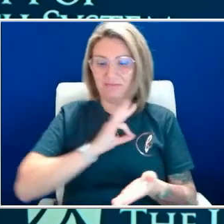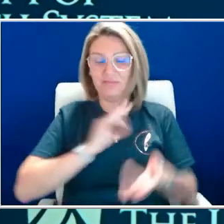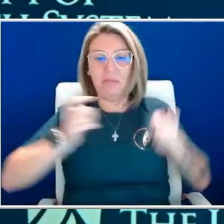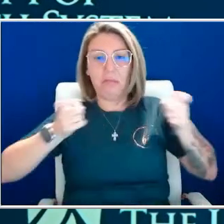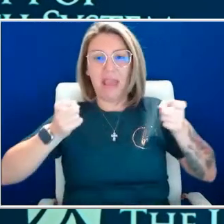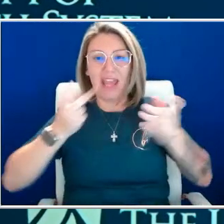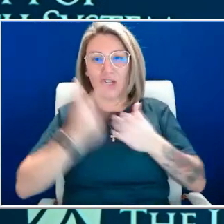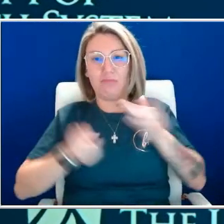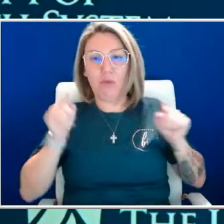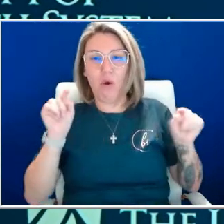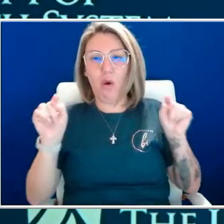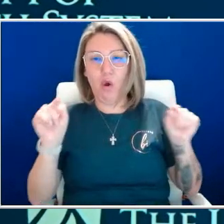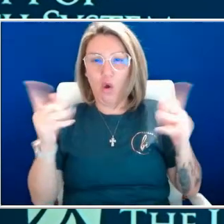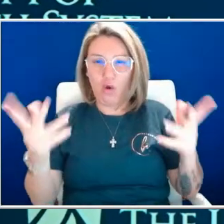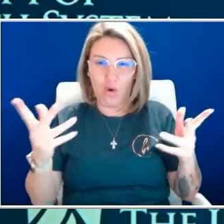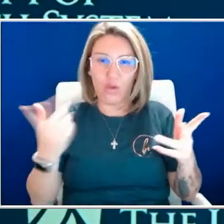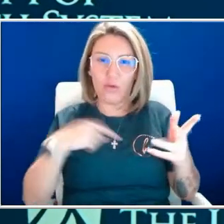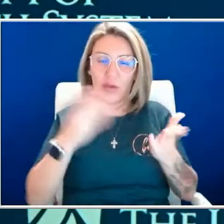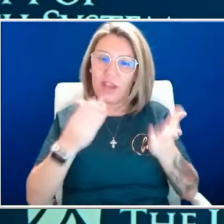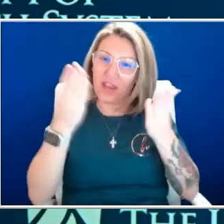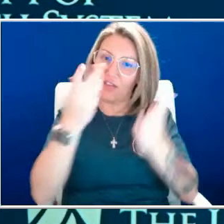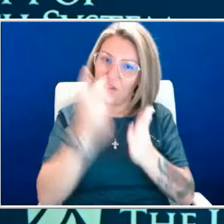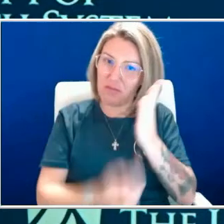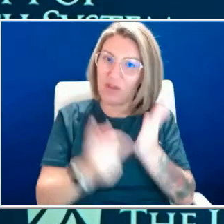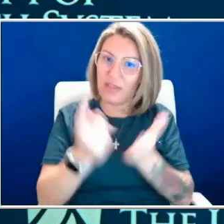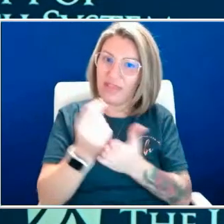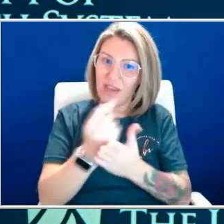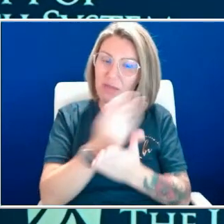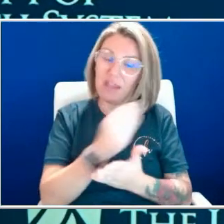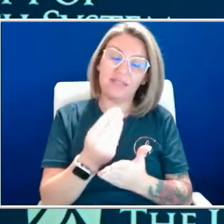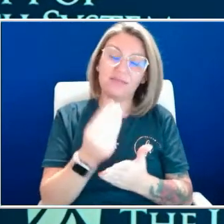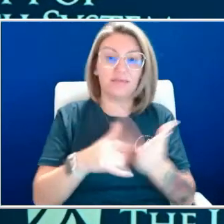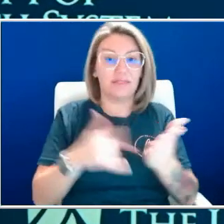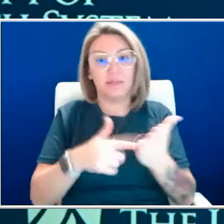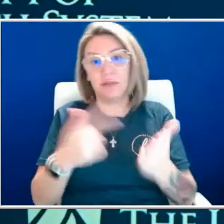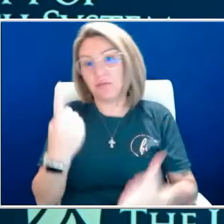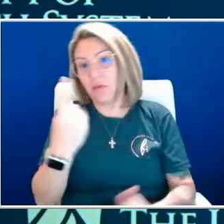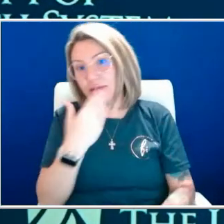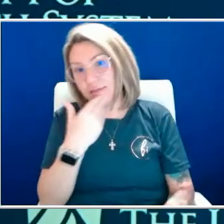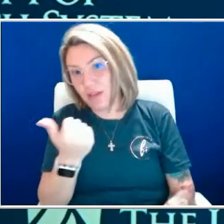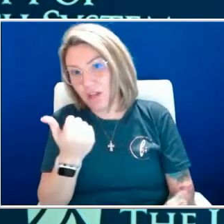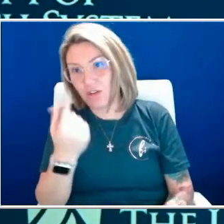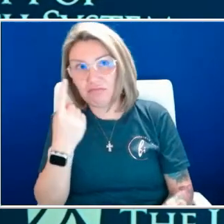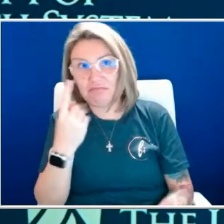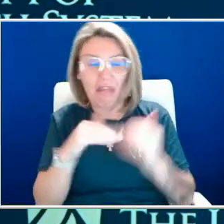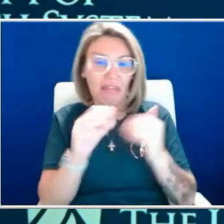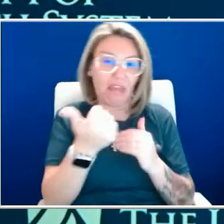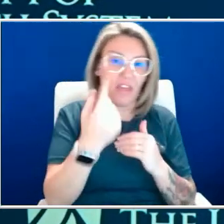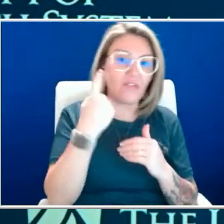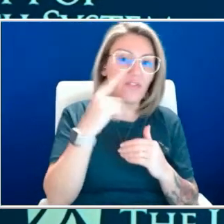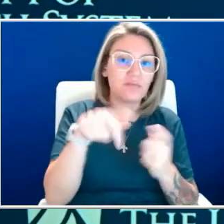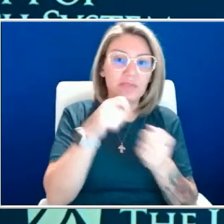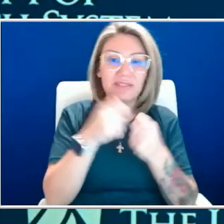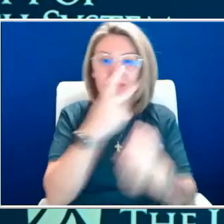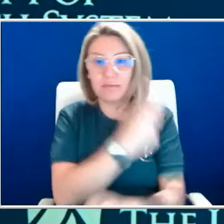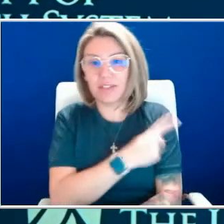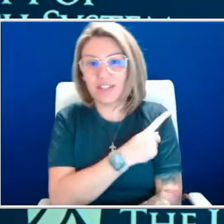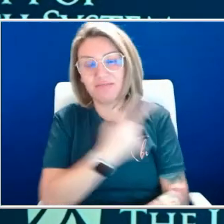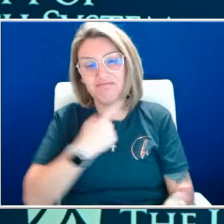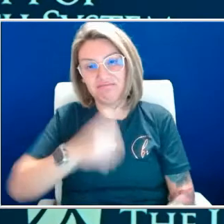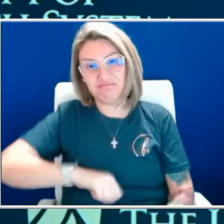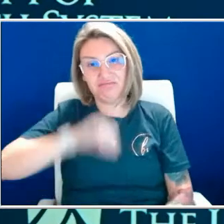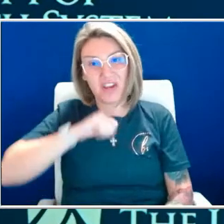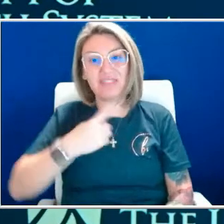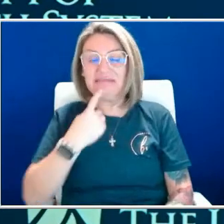really truly offer both as a therapy, and sometimes one is better than the other for a particular patient, and we have I'm proud to say that we have that ability